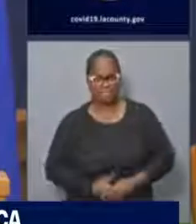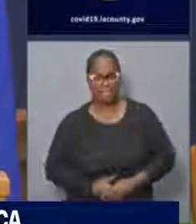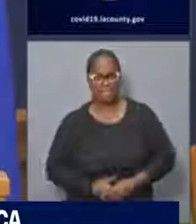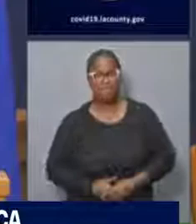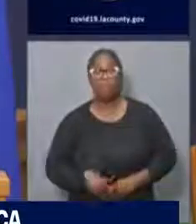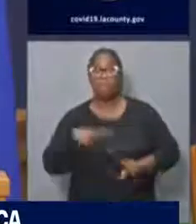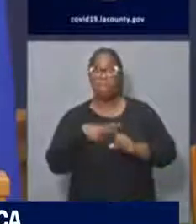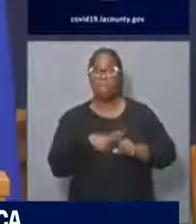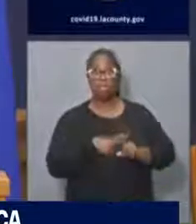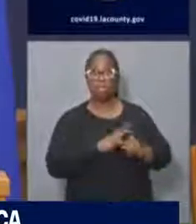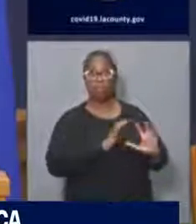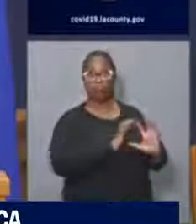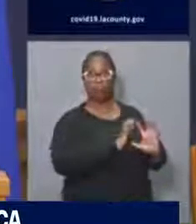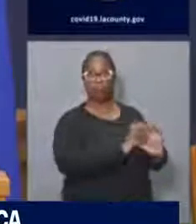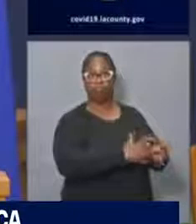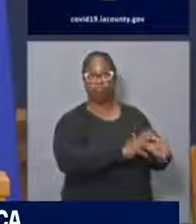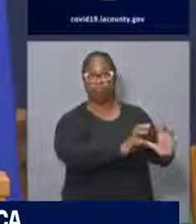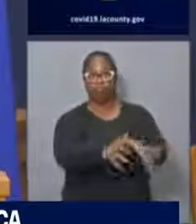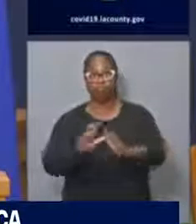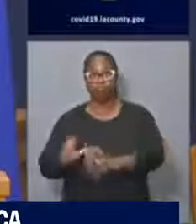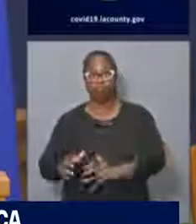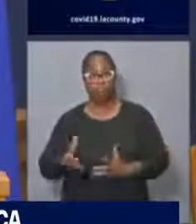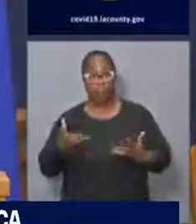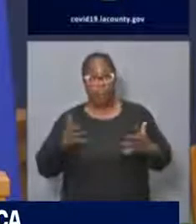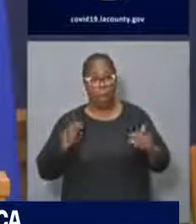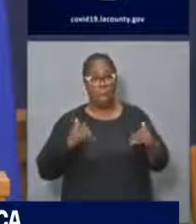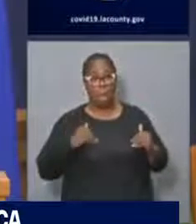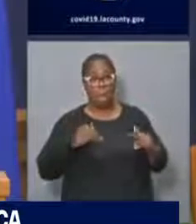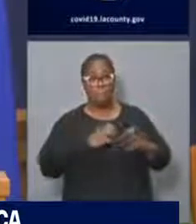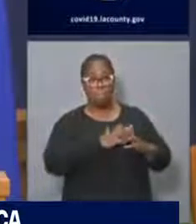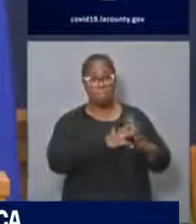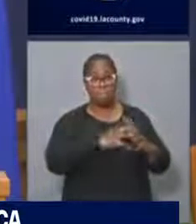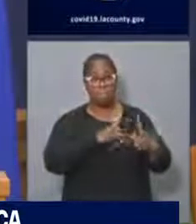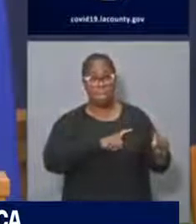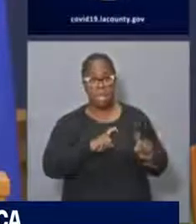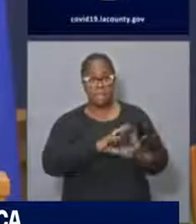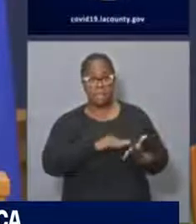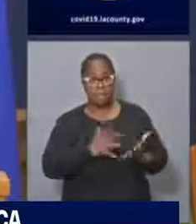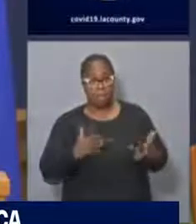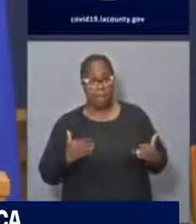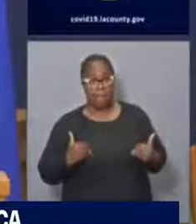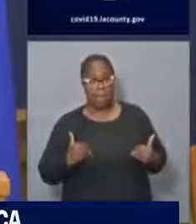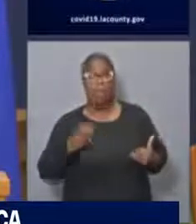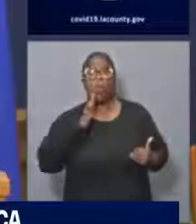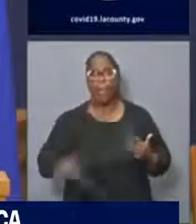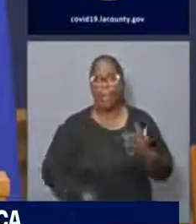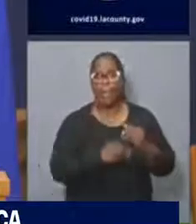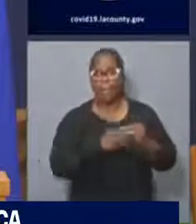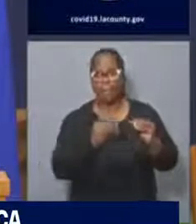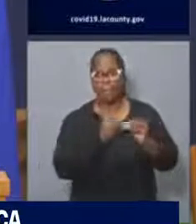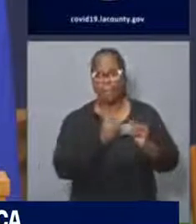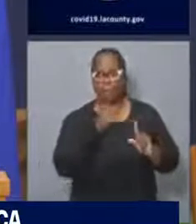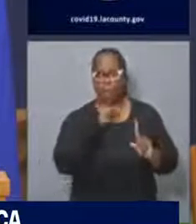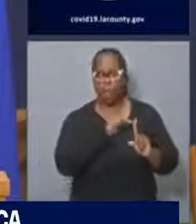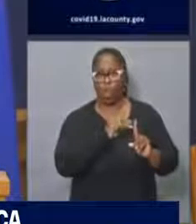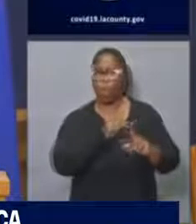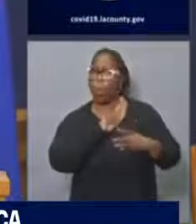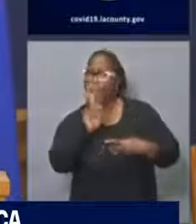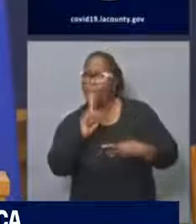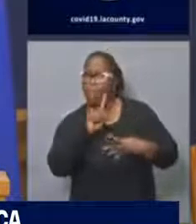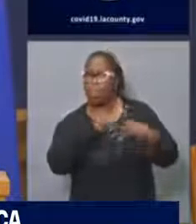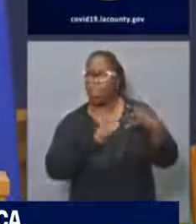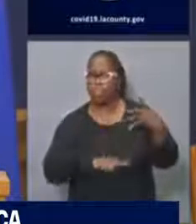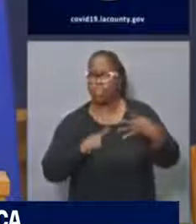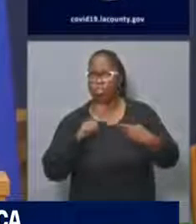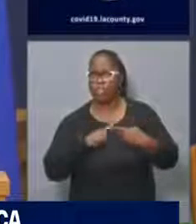at existing testing locations in other high-need areas that were highlighted on that map. The 4 priority communities that we'll be adding